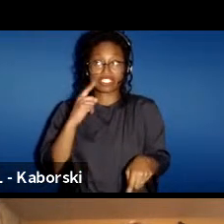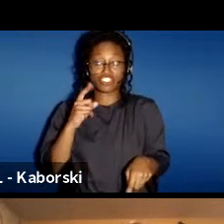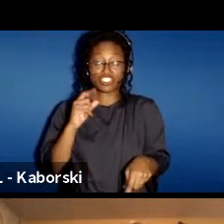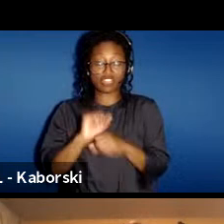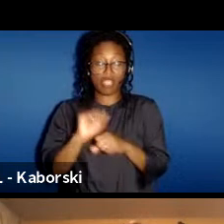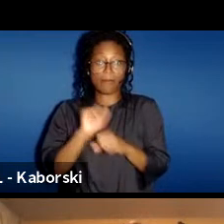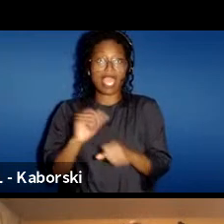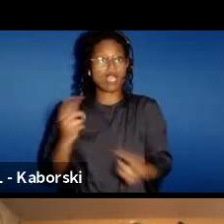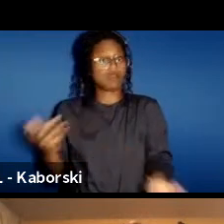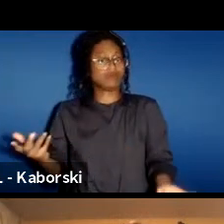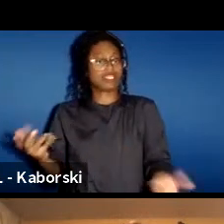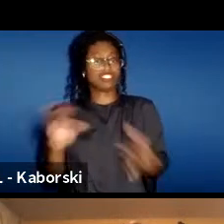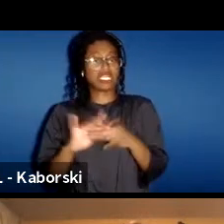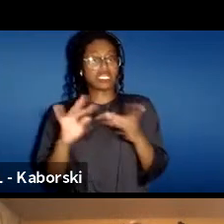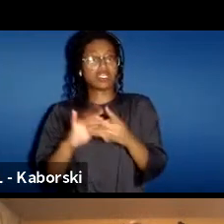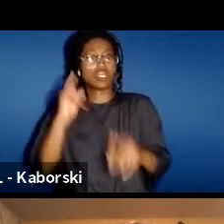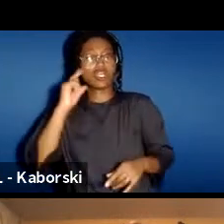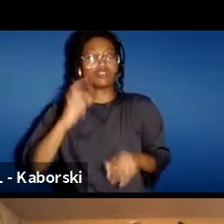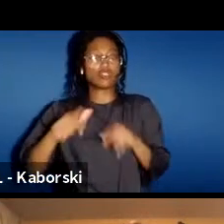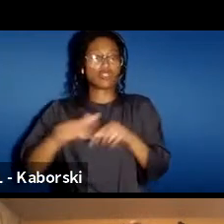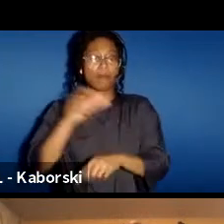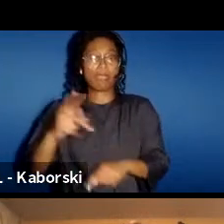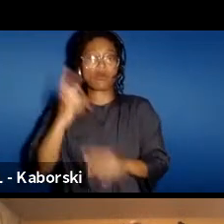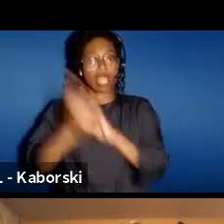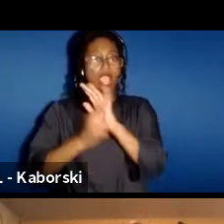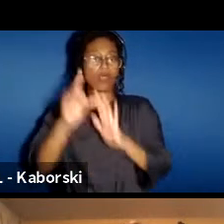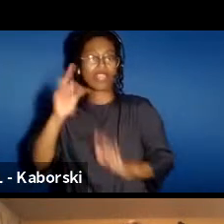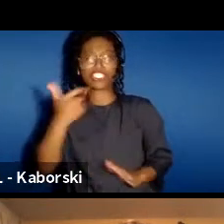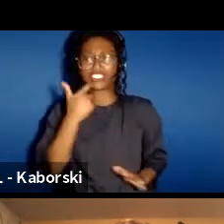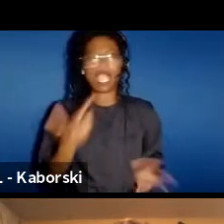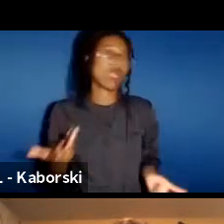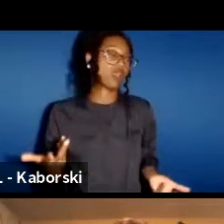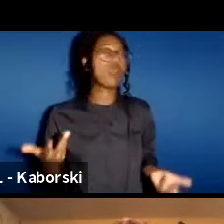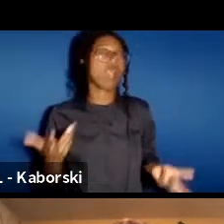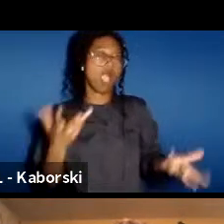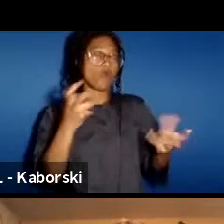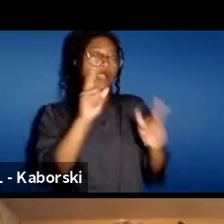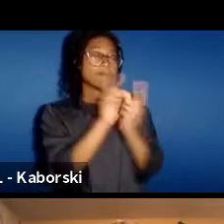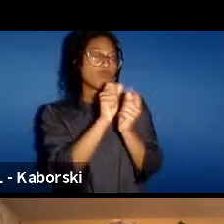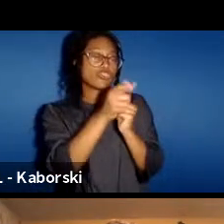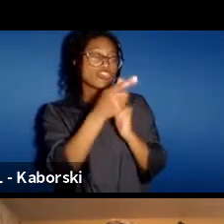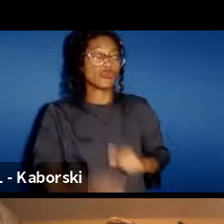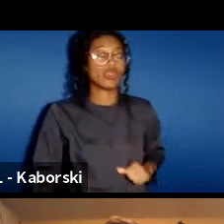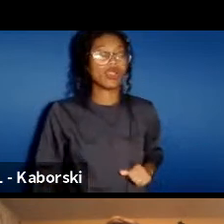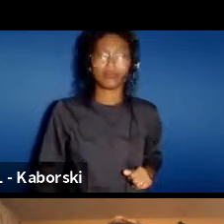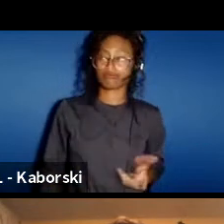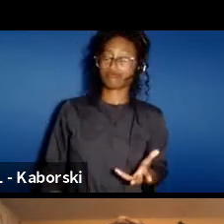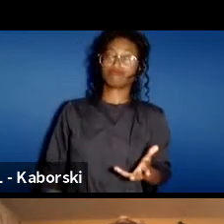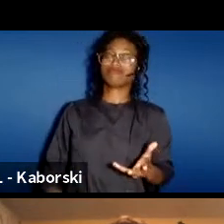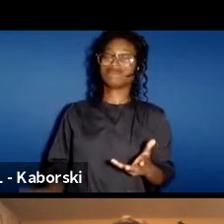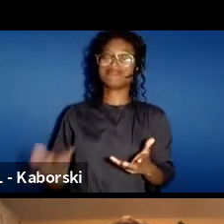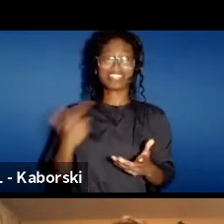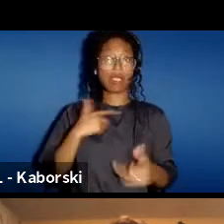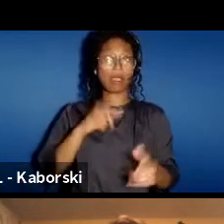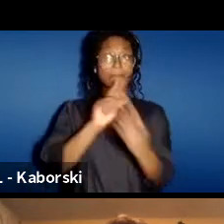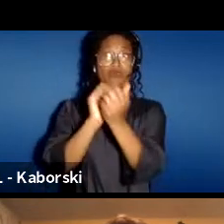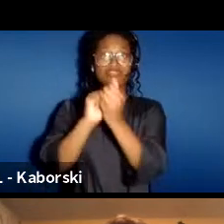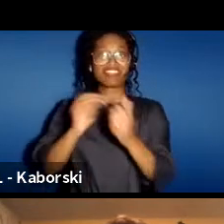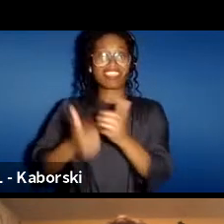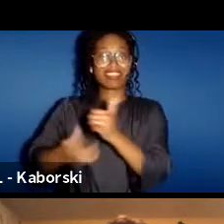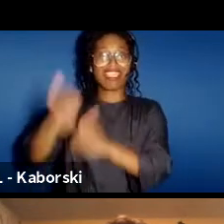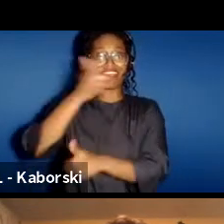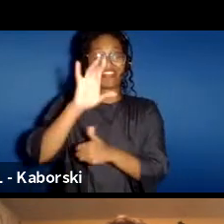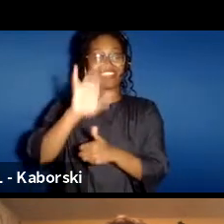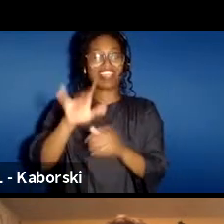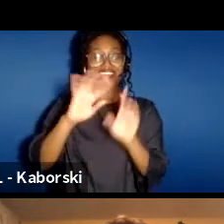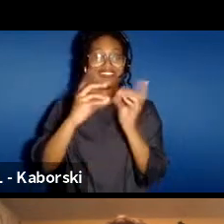forwarded it on, and then she calls me back about an hour later and says, hey, they want to meet with you. So I ended up meeting with the head of the design department. And then later that day, I